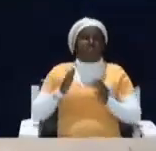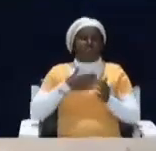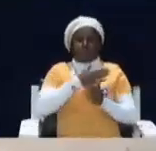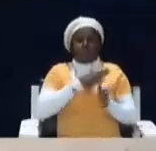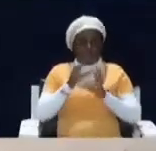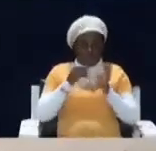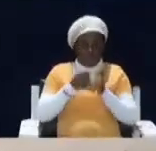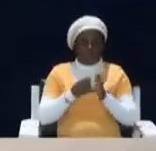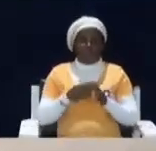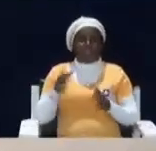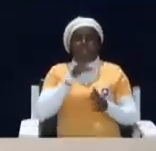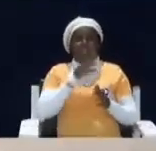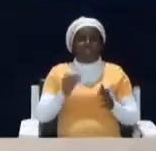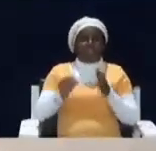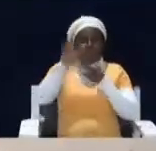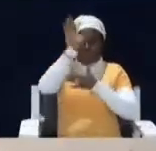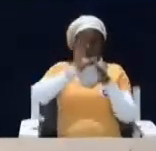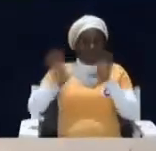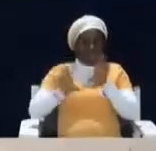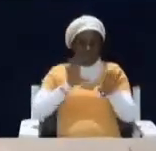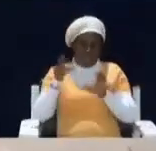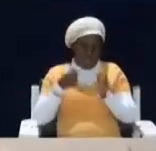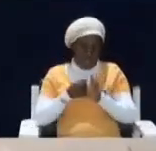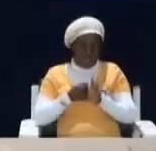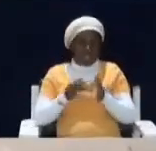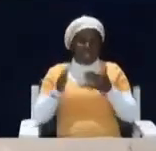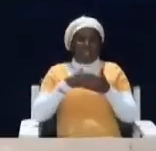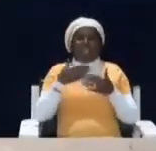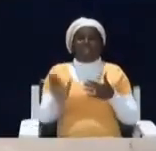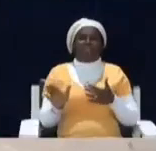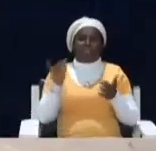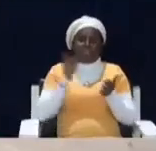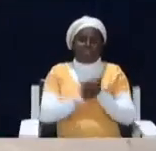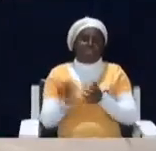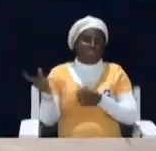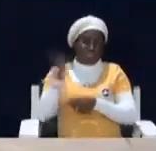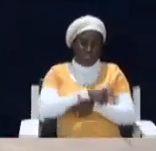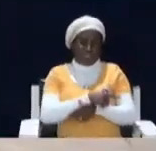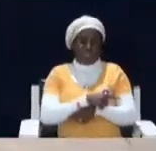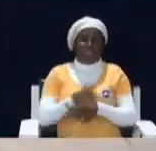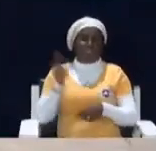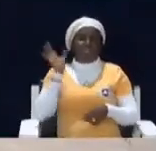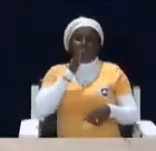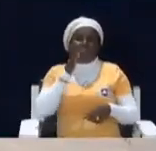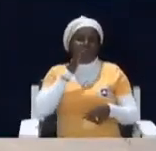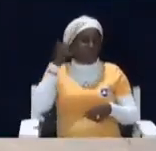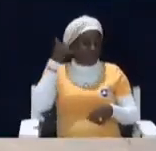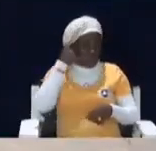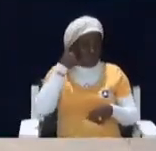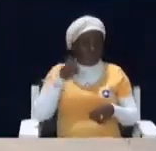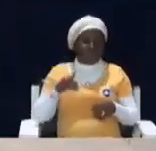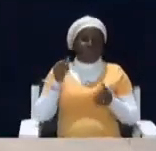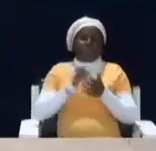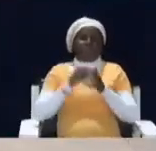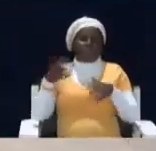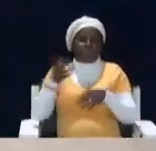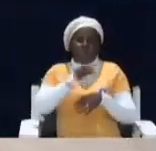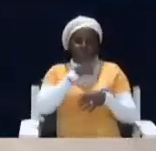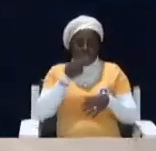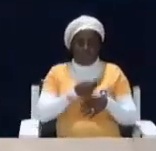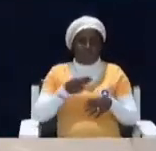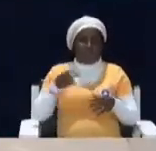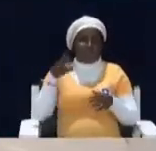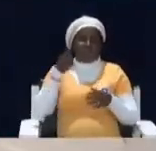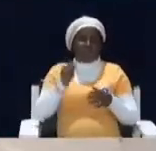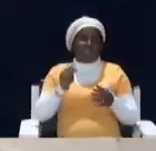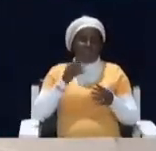this. Lord Jesus, you did this. After that day, my mom called me. They've gone to the hospital. The